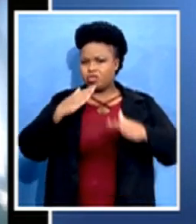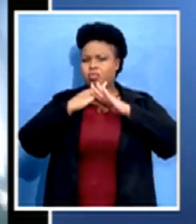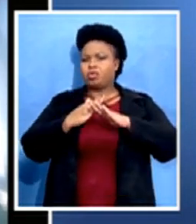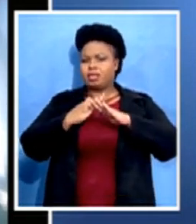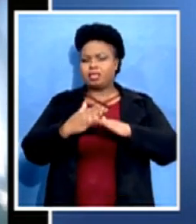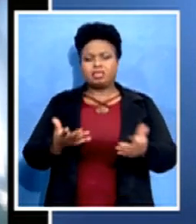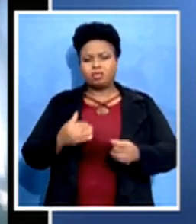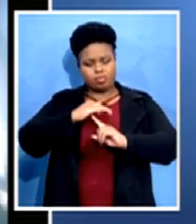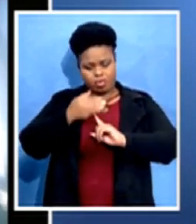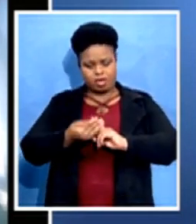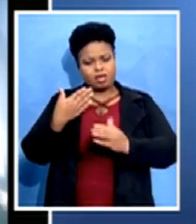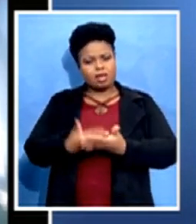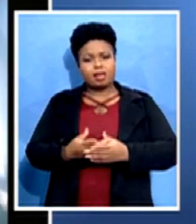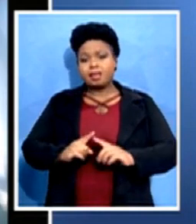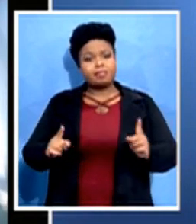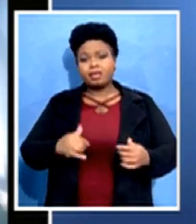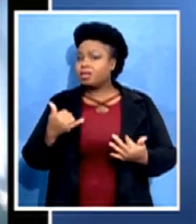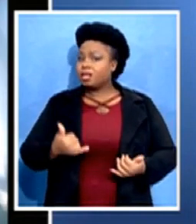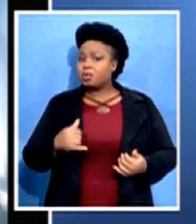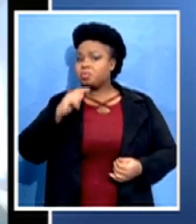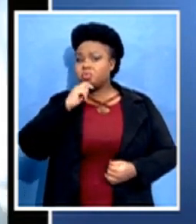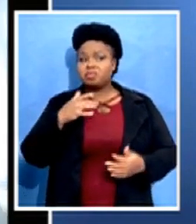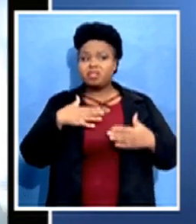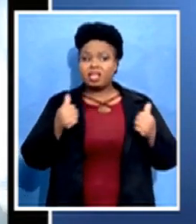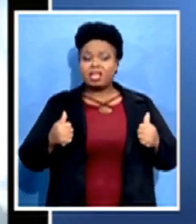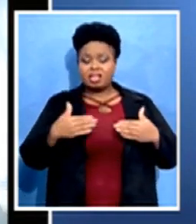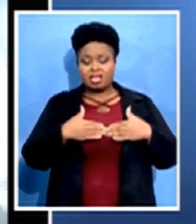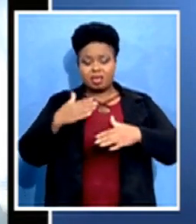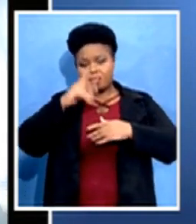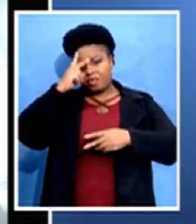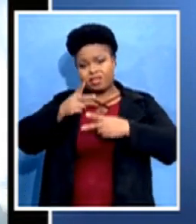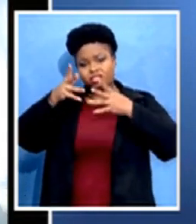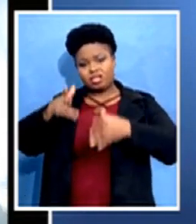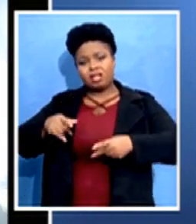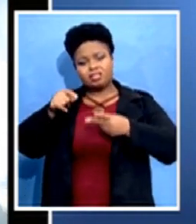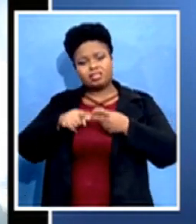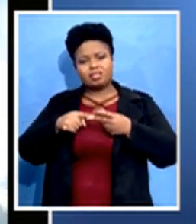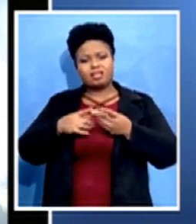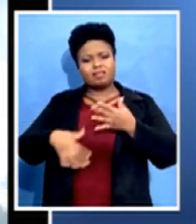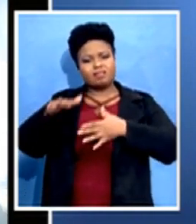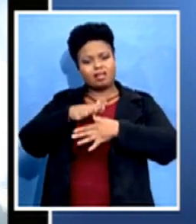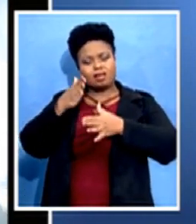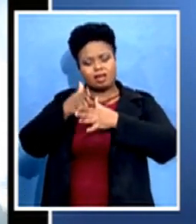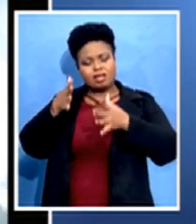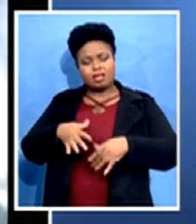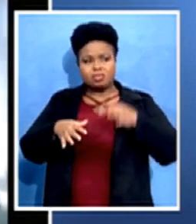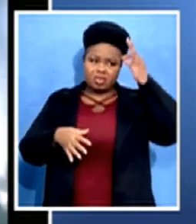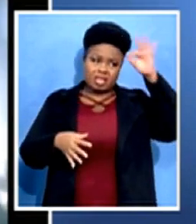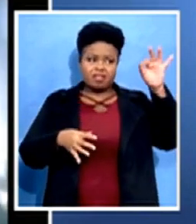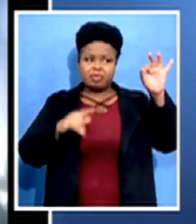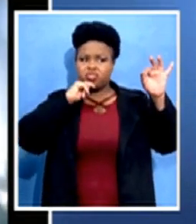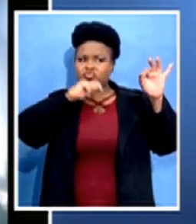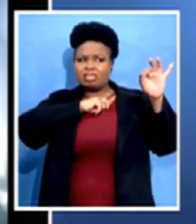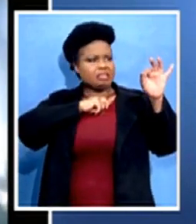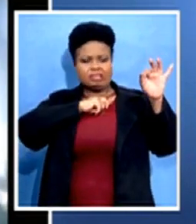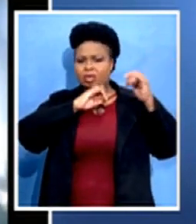now between healthcare professionals, frontliners, and our government. It's worse when we are told that this vaccine will be rolled out